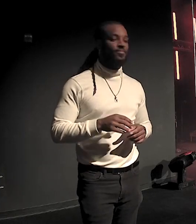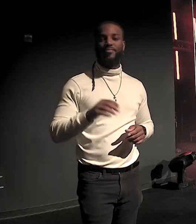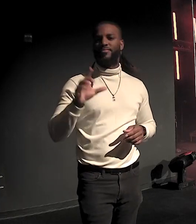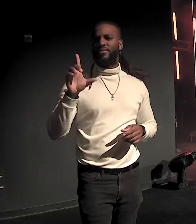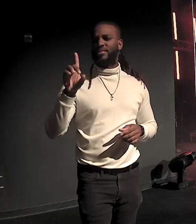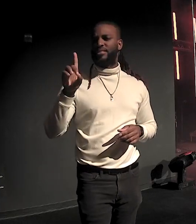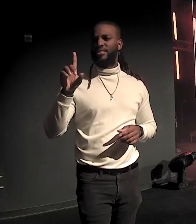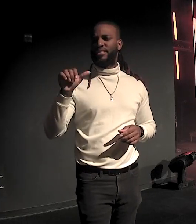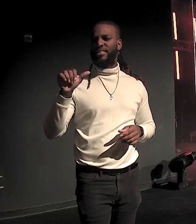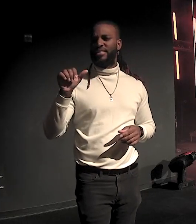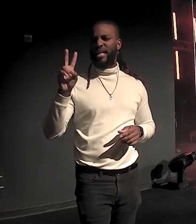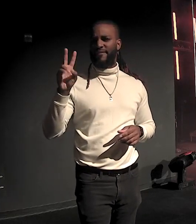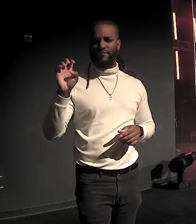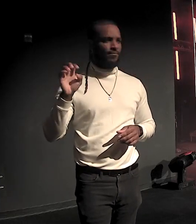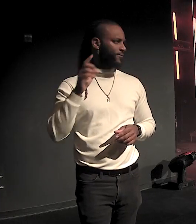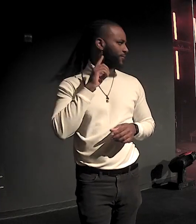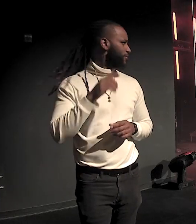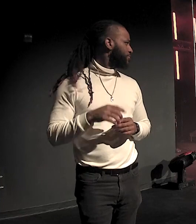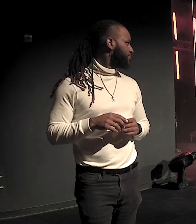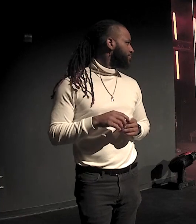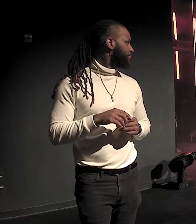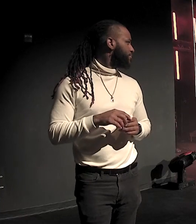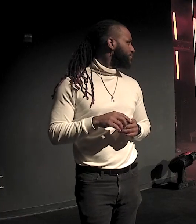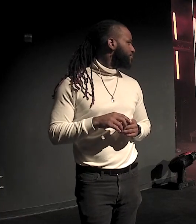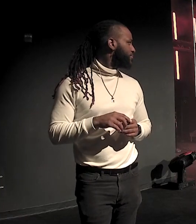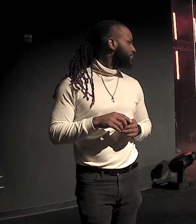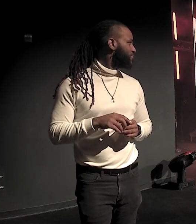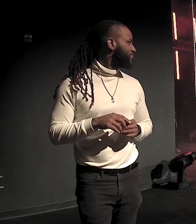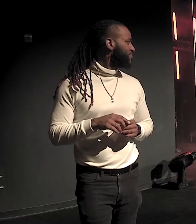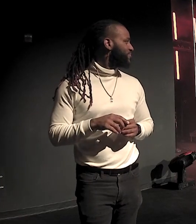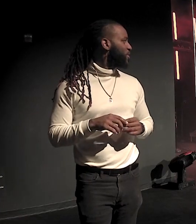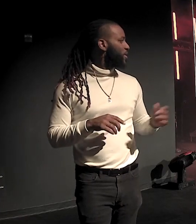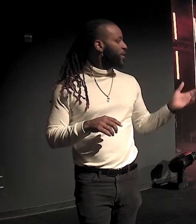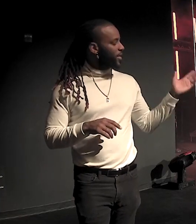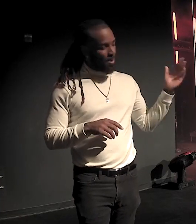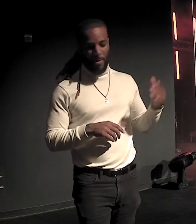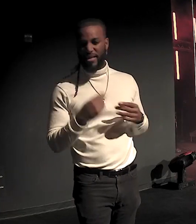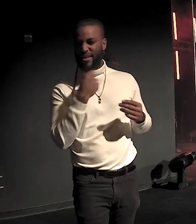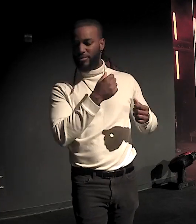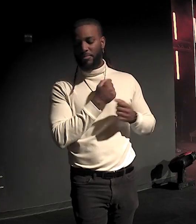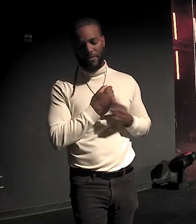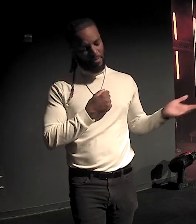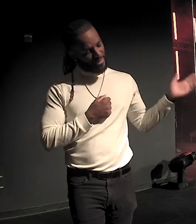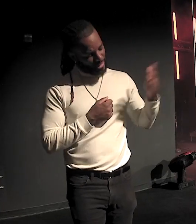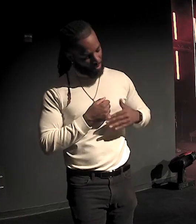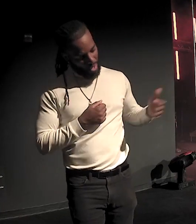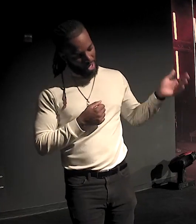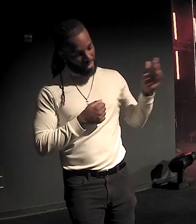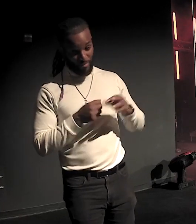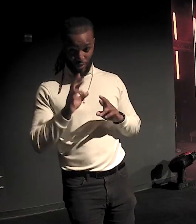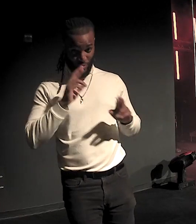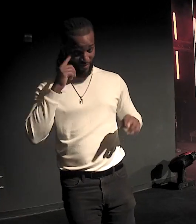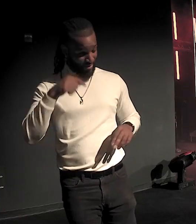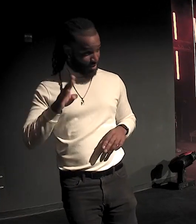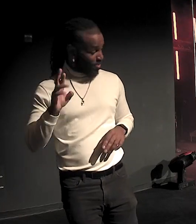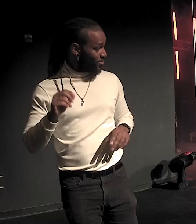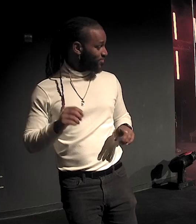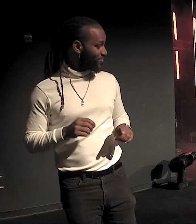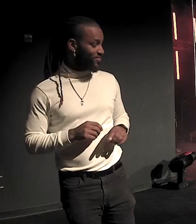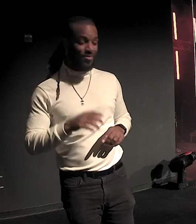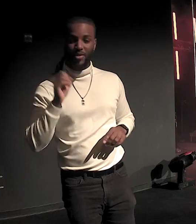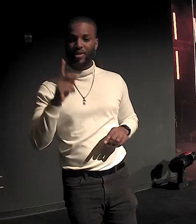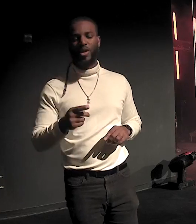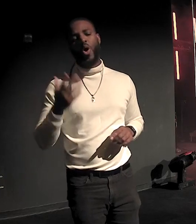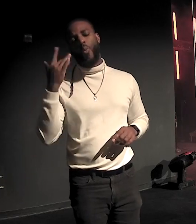Gabe, come on. Give us some love. Come on, man. Step on up. You ready for this, bro? I am.